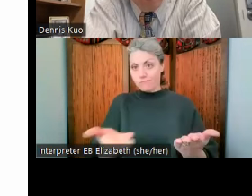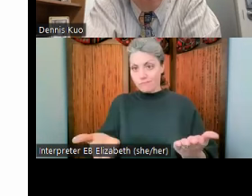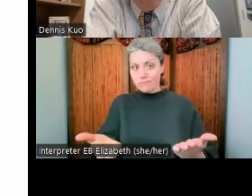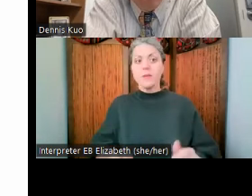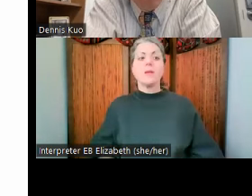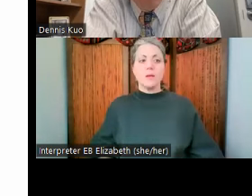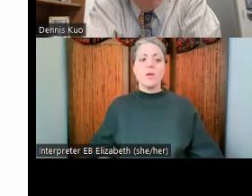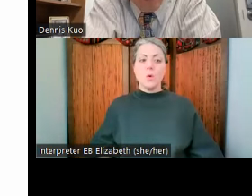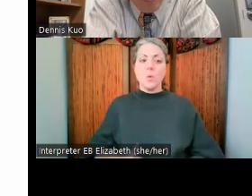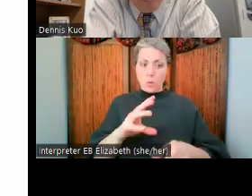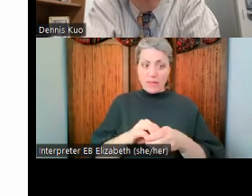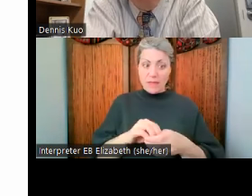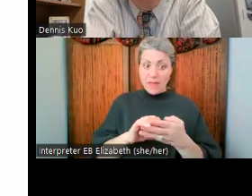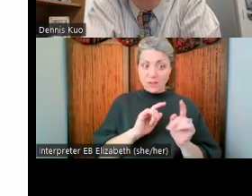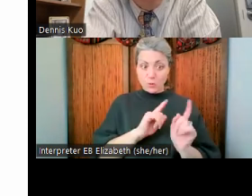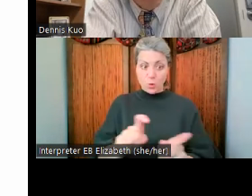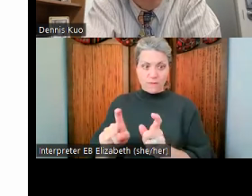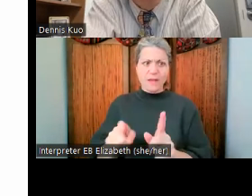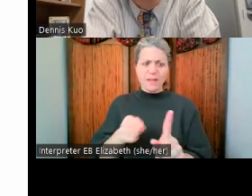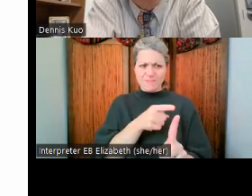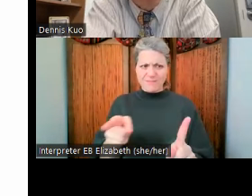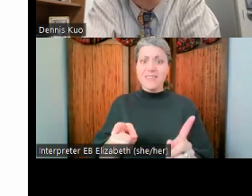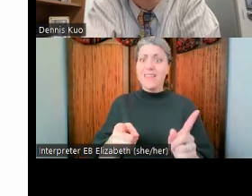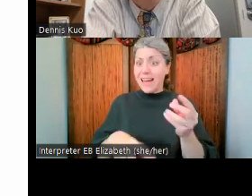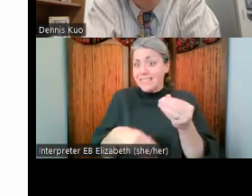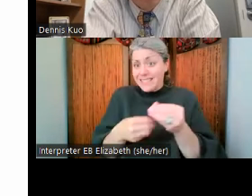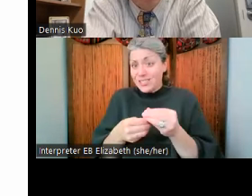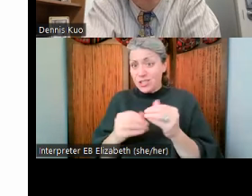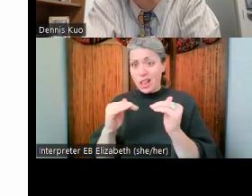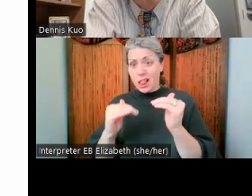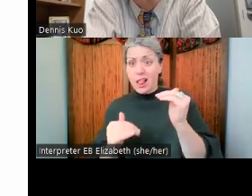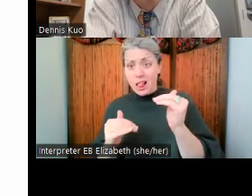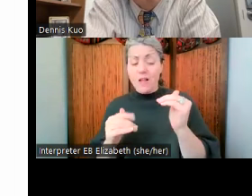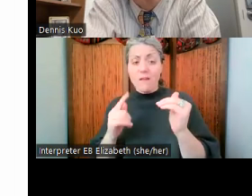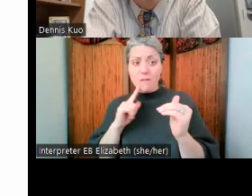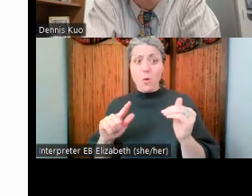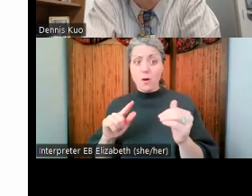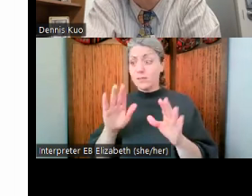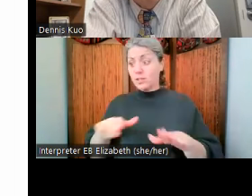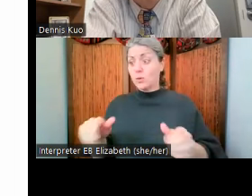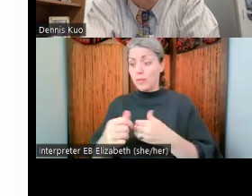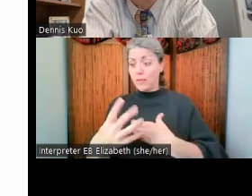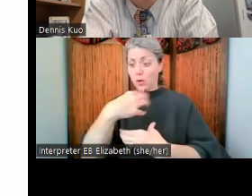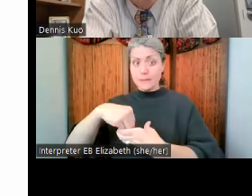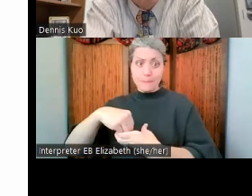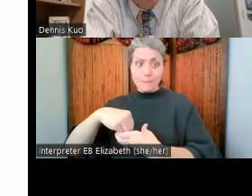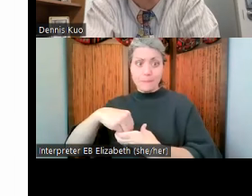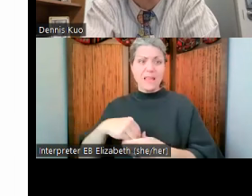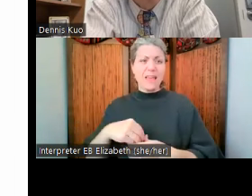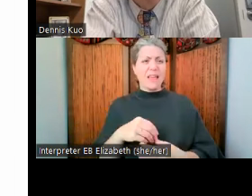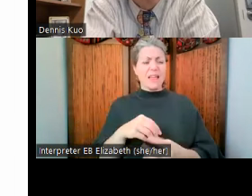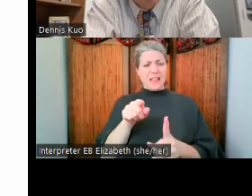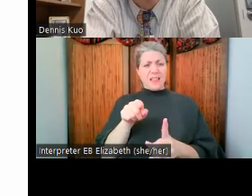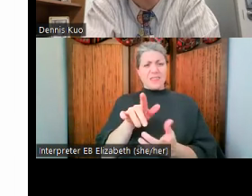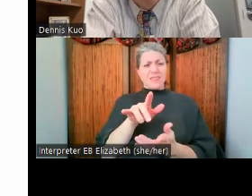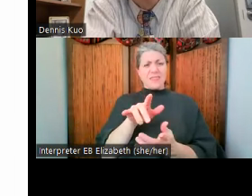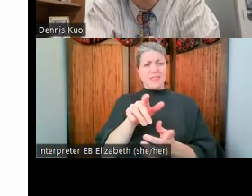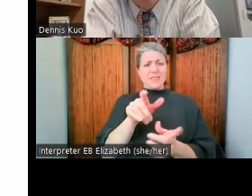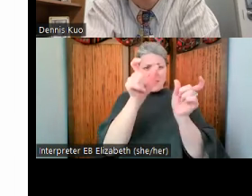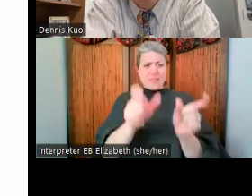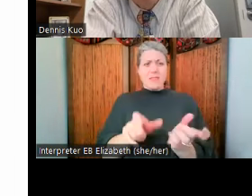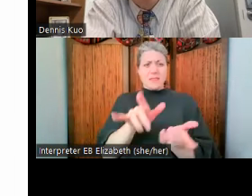healthcare needs, that there are additional disparities of children with autism. The middle column, you have children with autism.